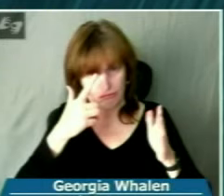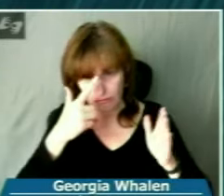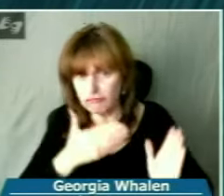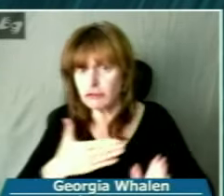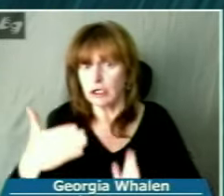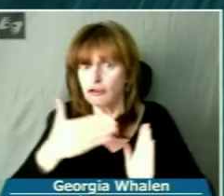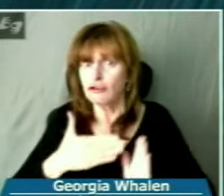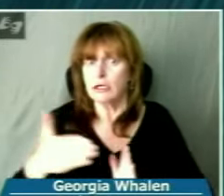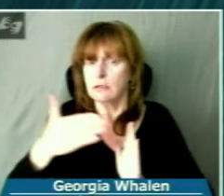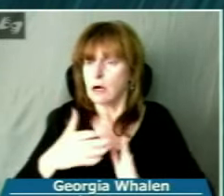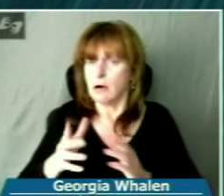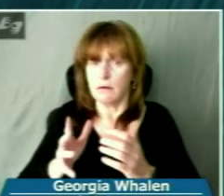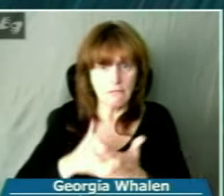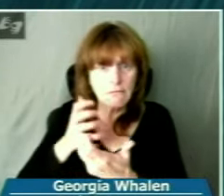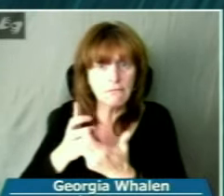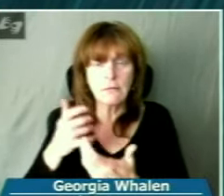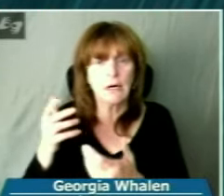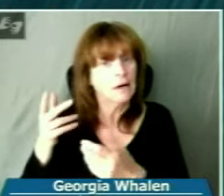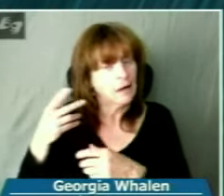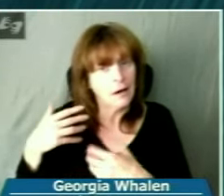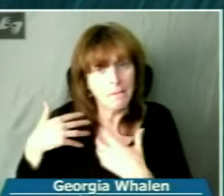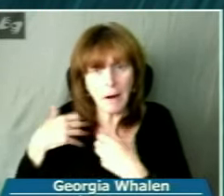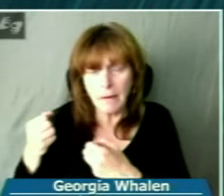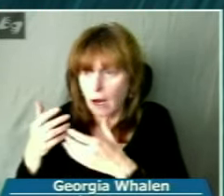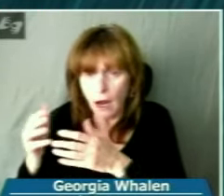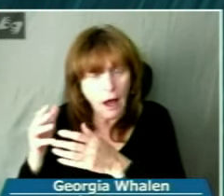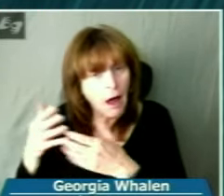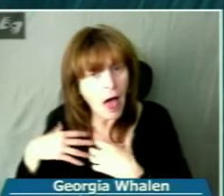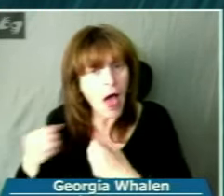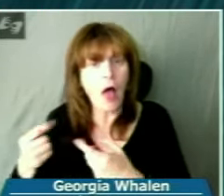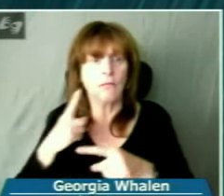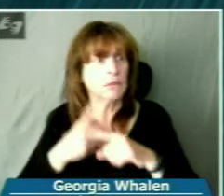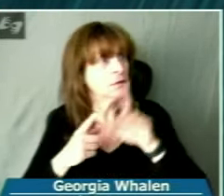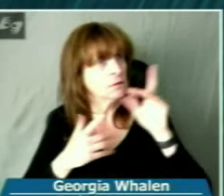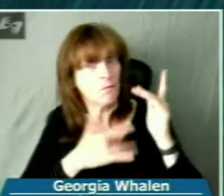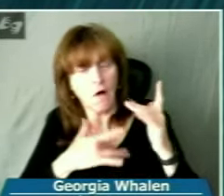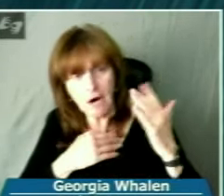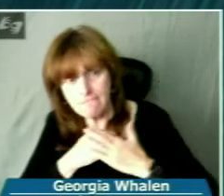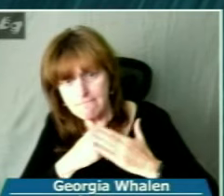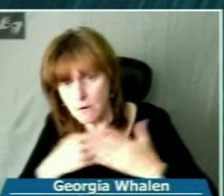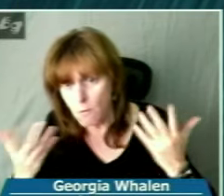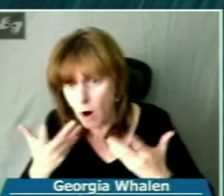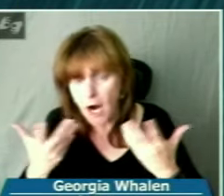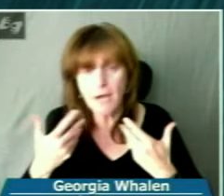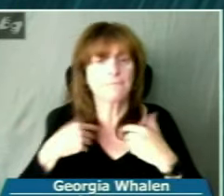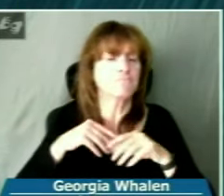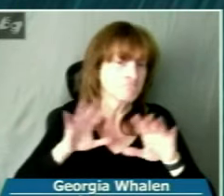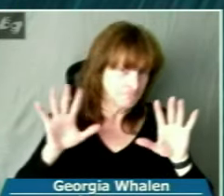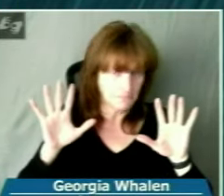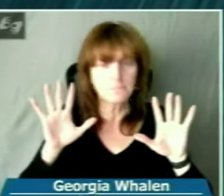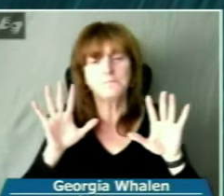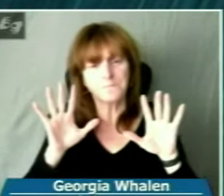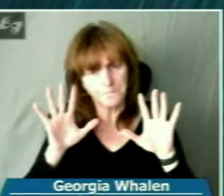health information and the province's information. And we expect more to flow from that in the next